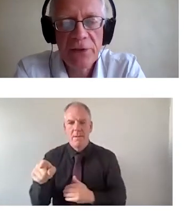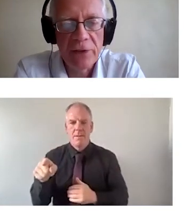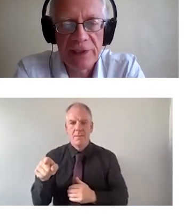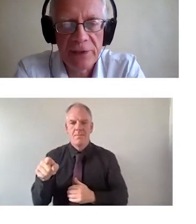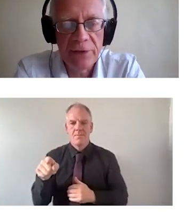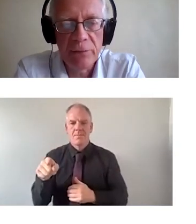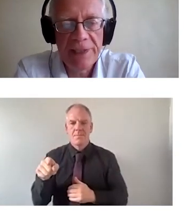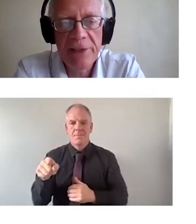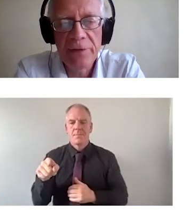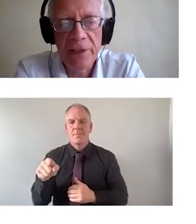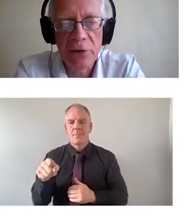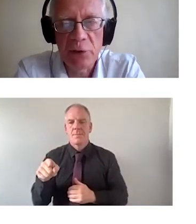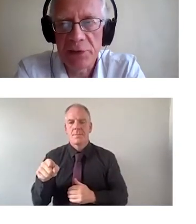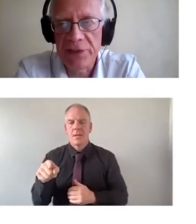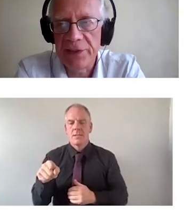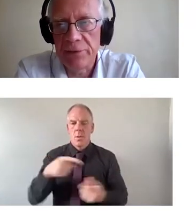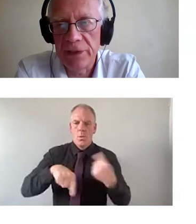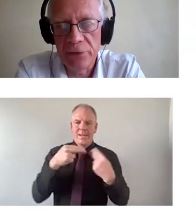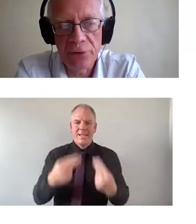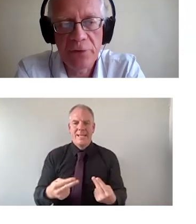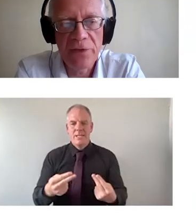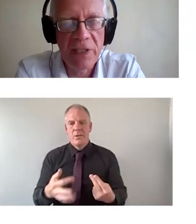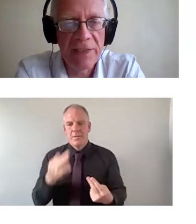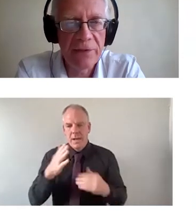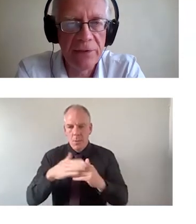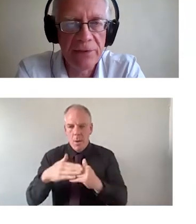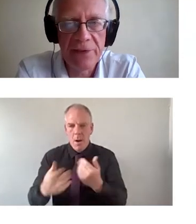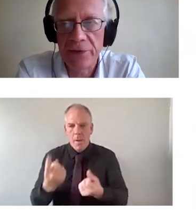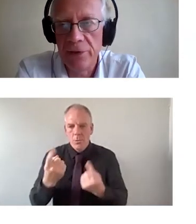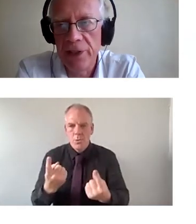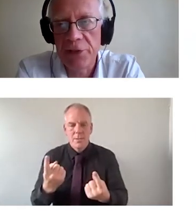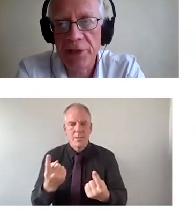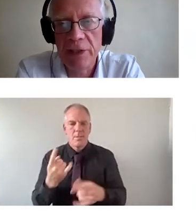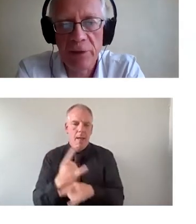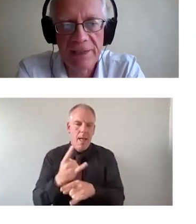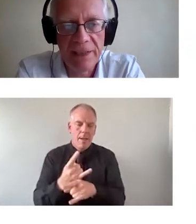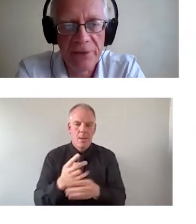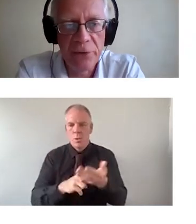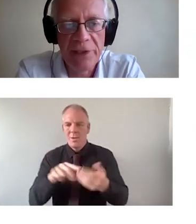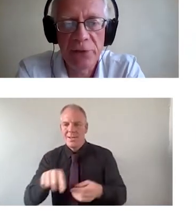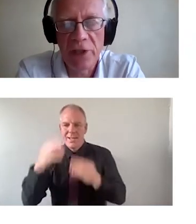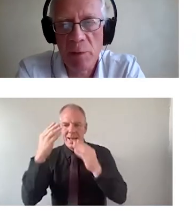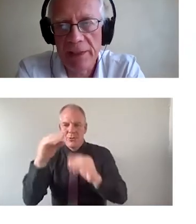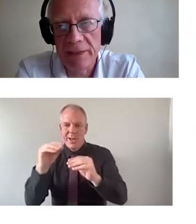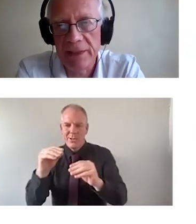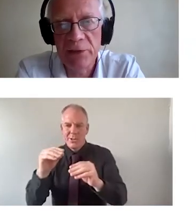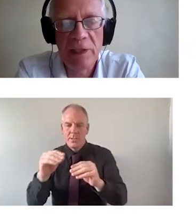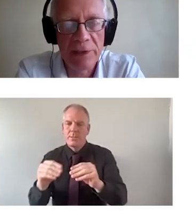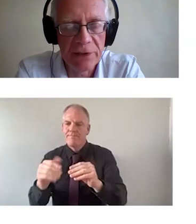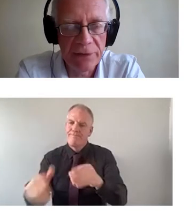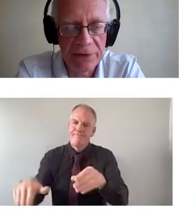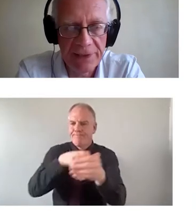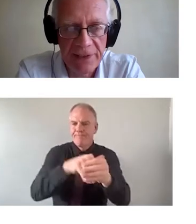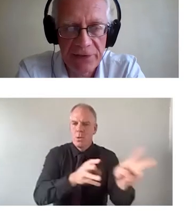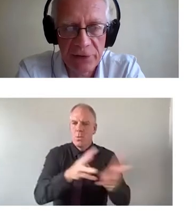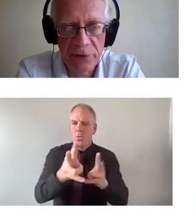the tension or the, you know, we need to find, you know, the opportunities, in fact, you know, to translate this education level attained, you know, into the labor market. But that's really